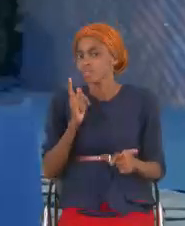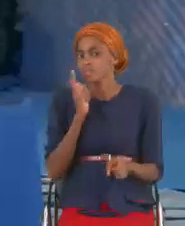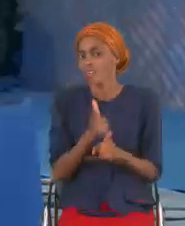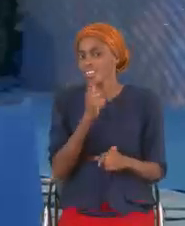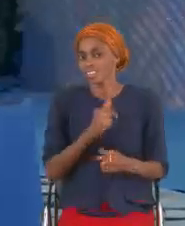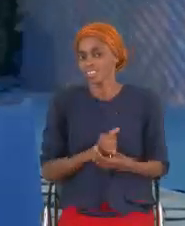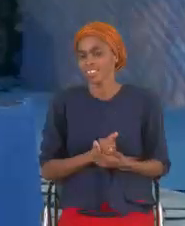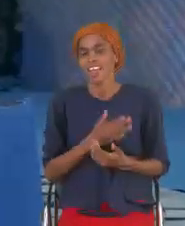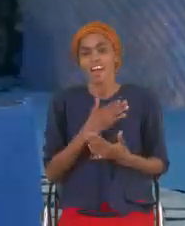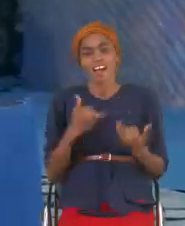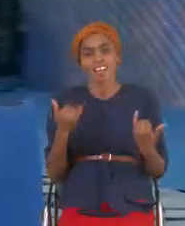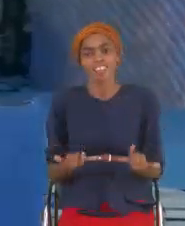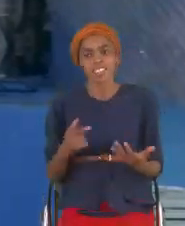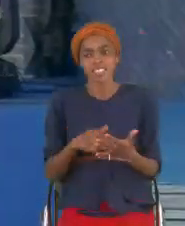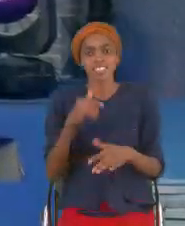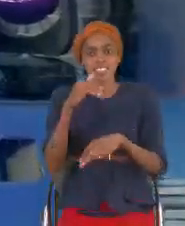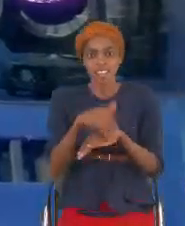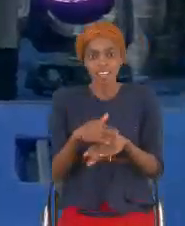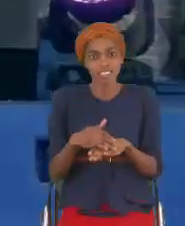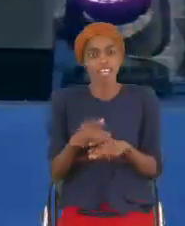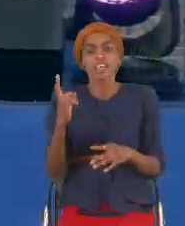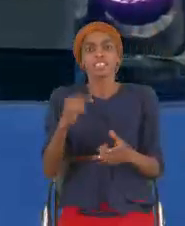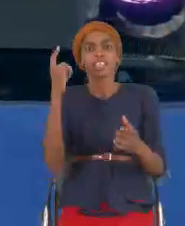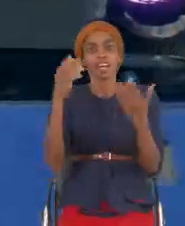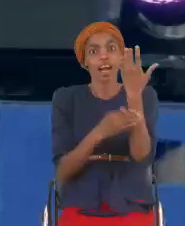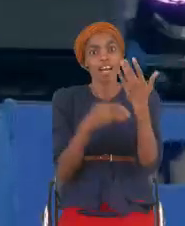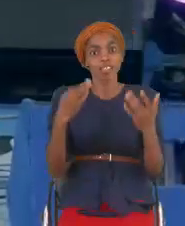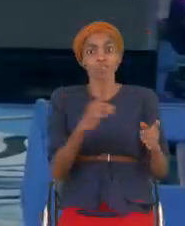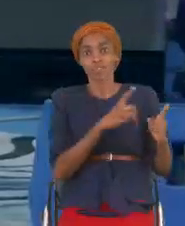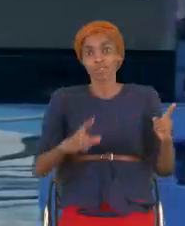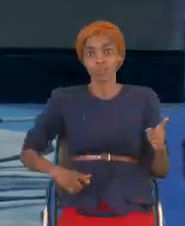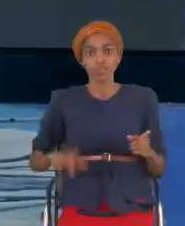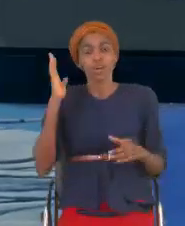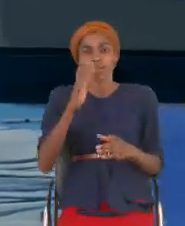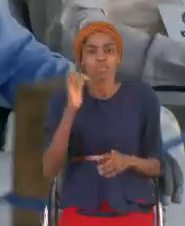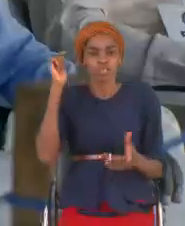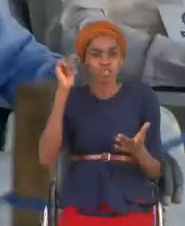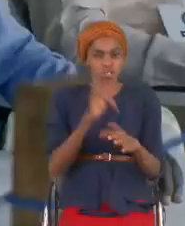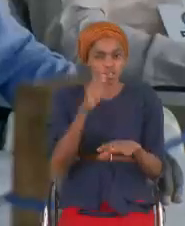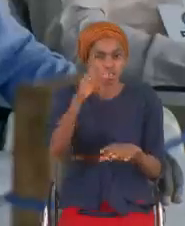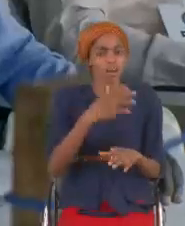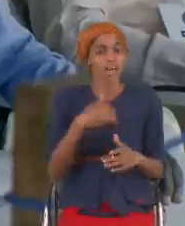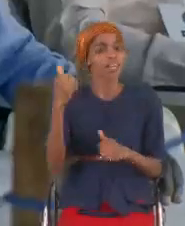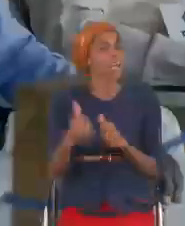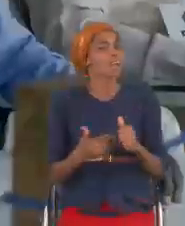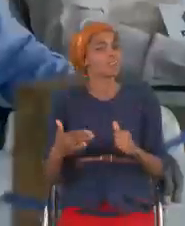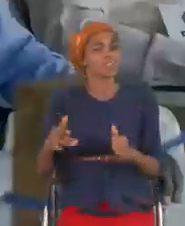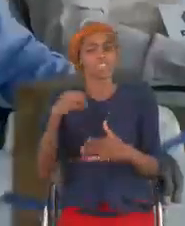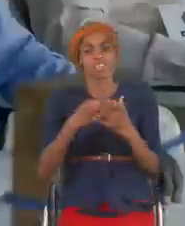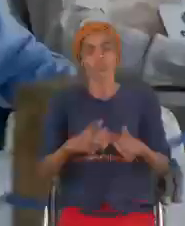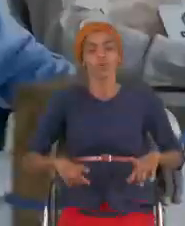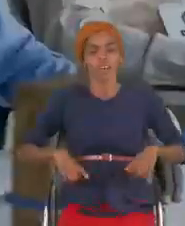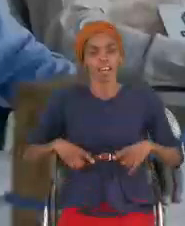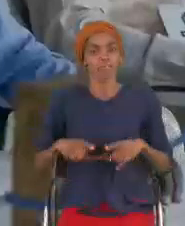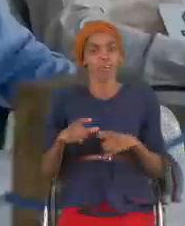same moment and this same hour, the hand of the Lord will touch you and everything in your life.